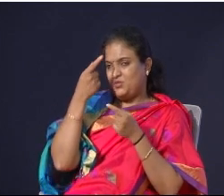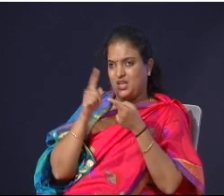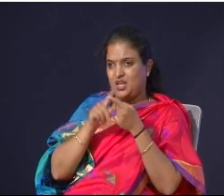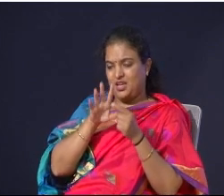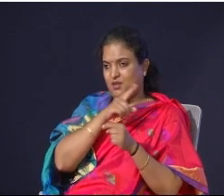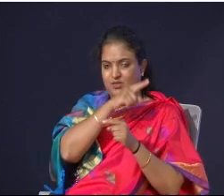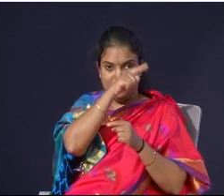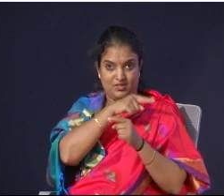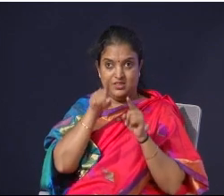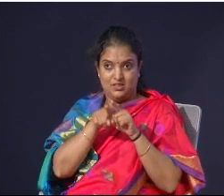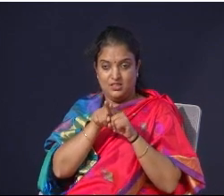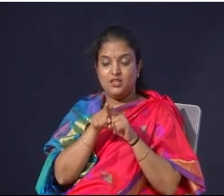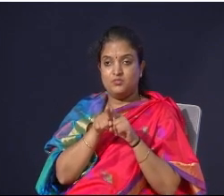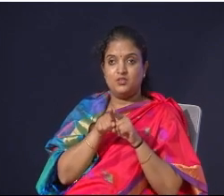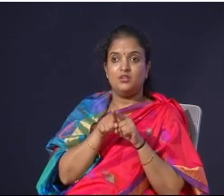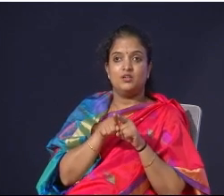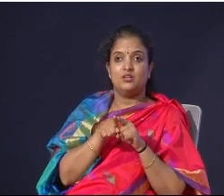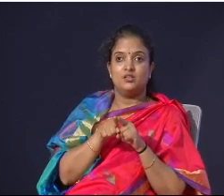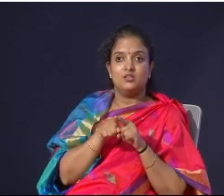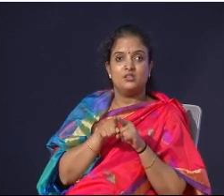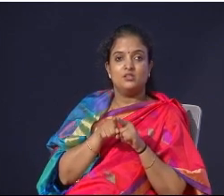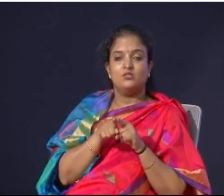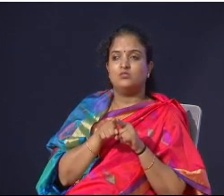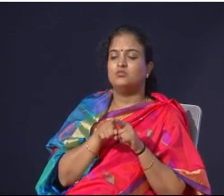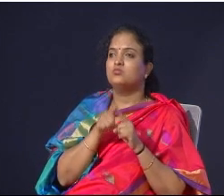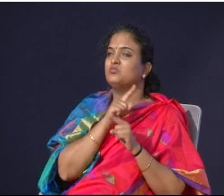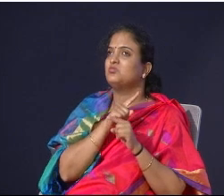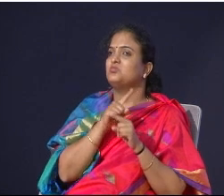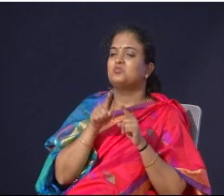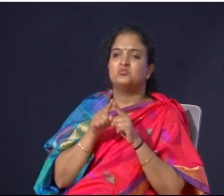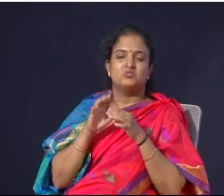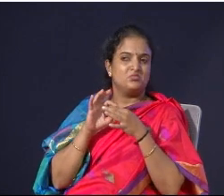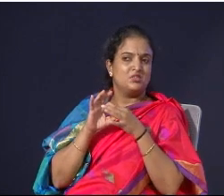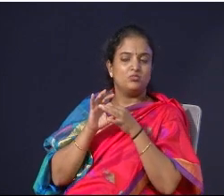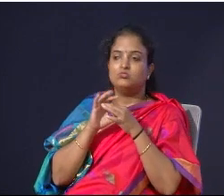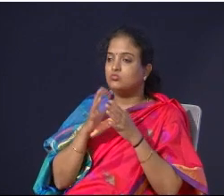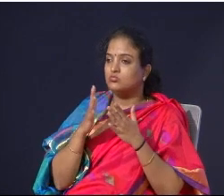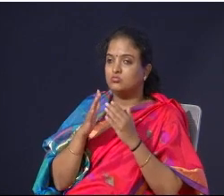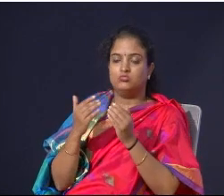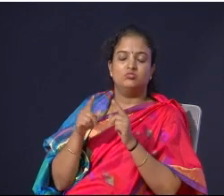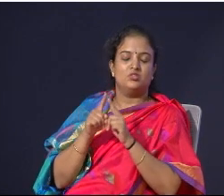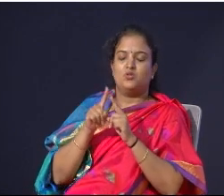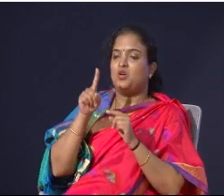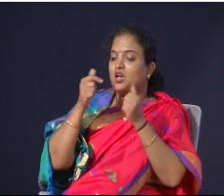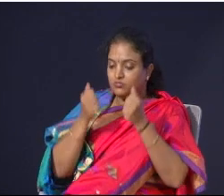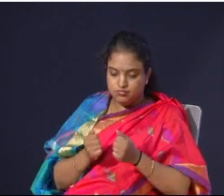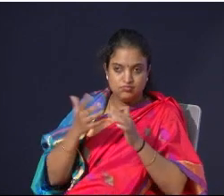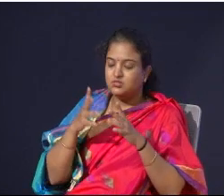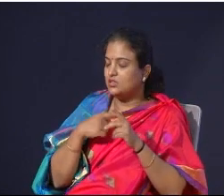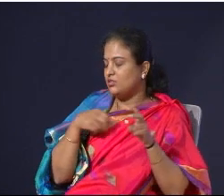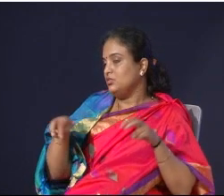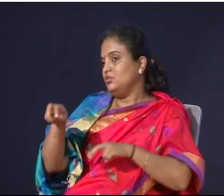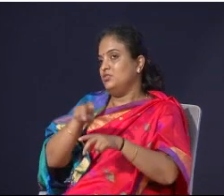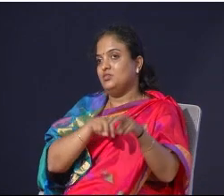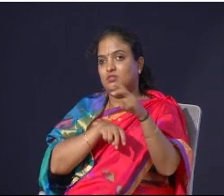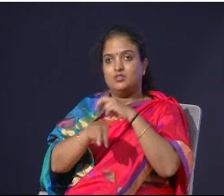involvement. He was a very non-cooperative child, very hyperactive, wouldn't sit in one place. And the mother